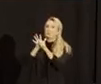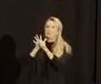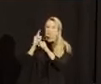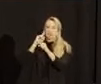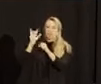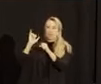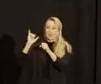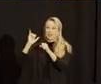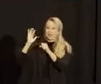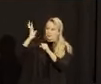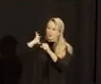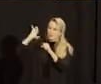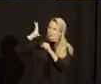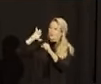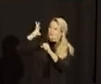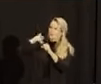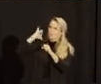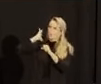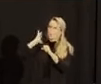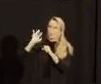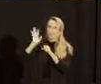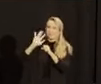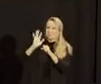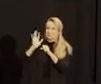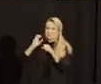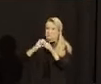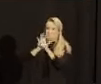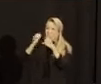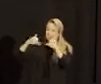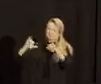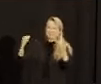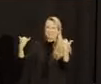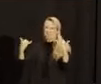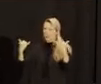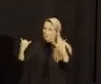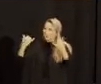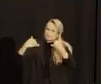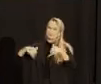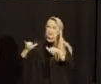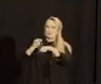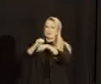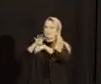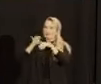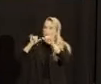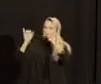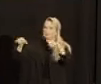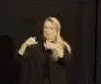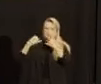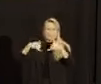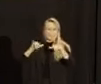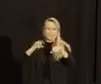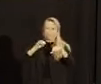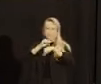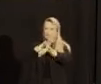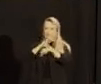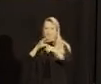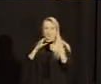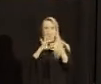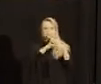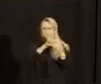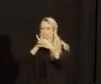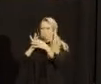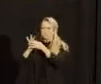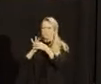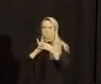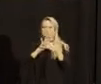many of our systems and the services and how we connect with each other. Before